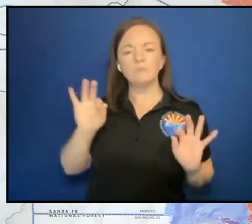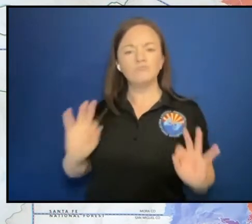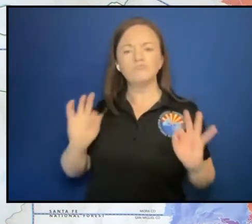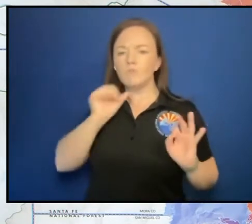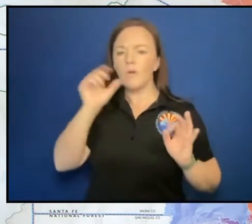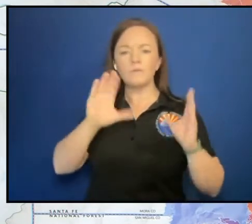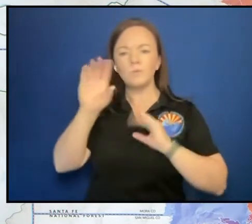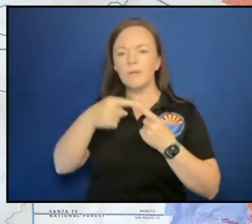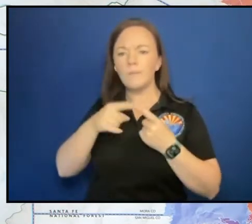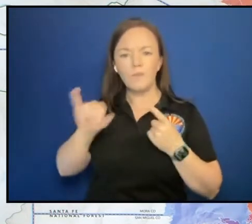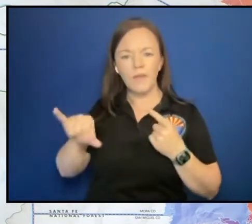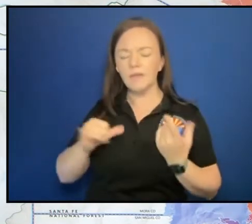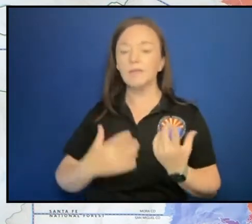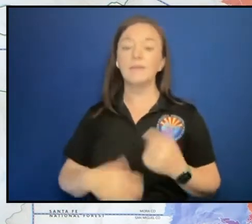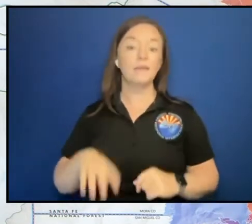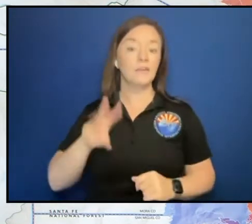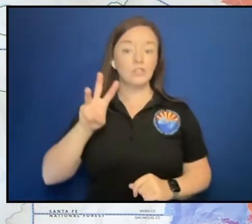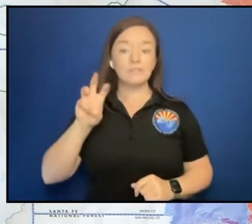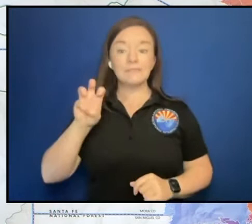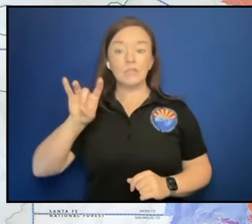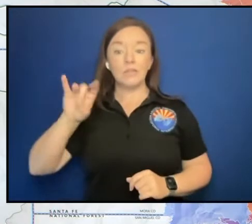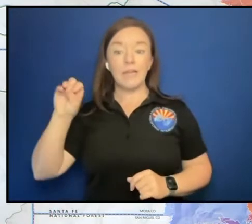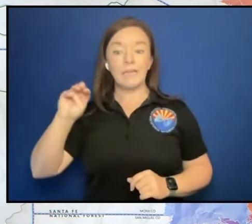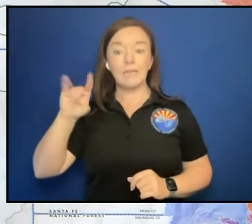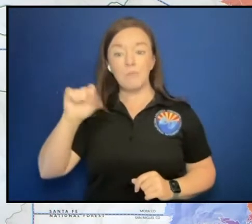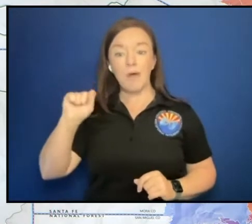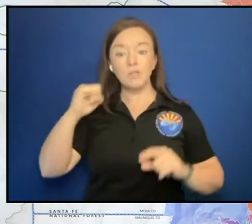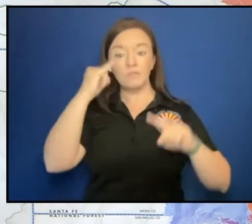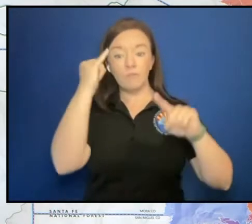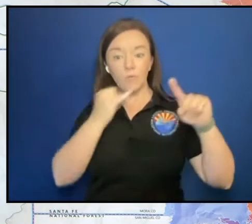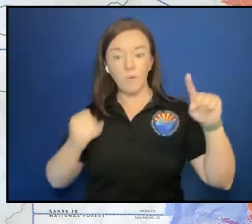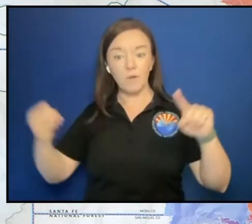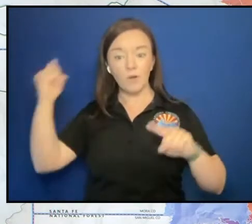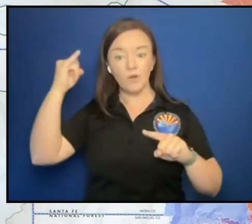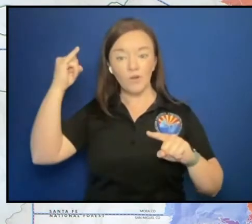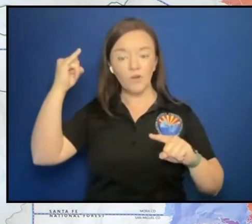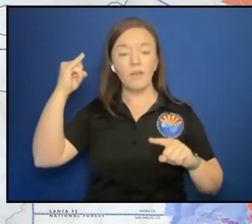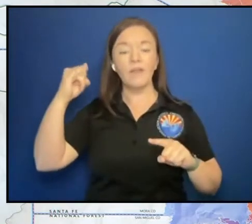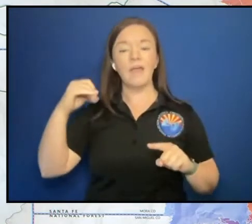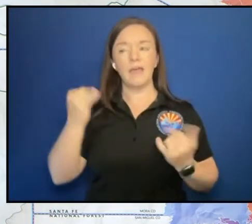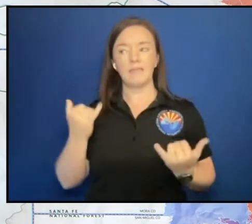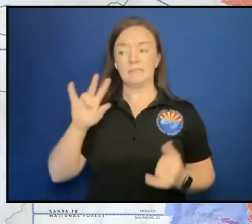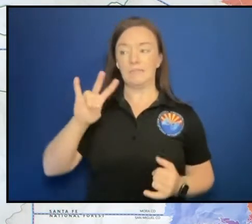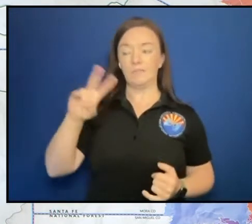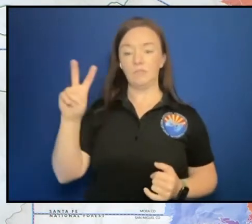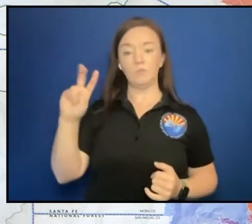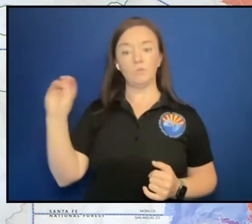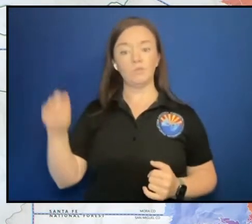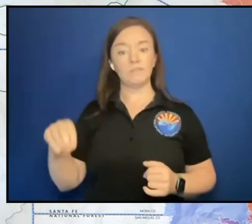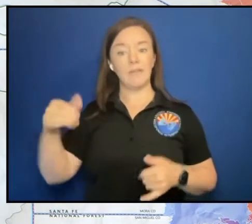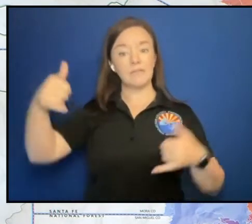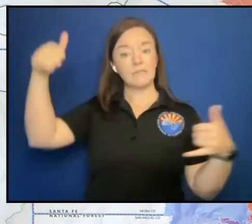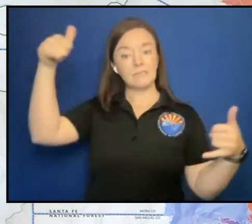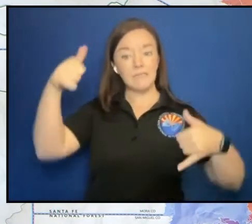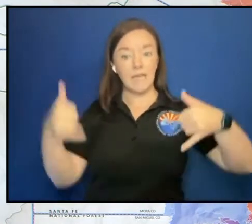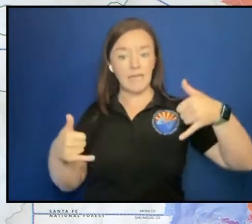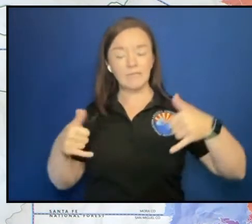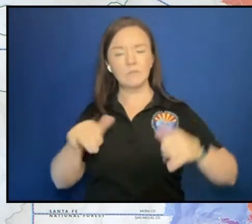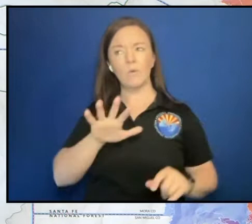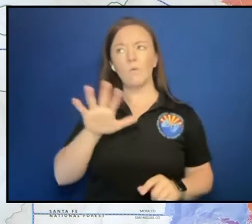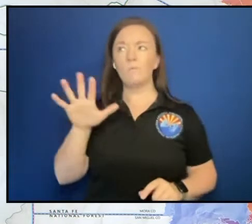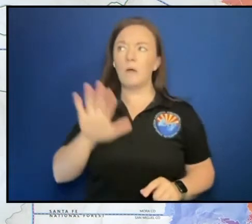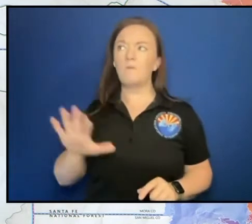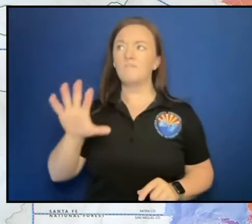680 miles of perimeter, and we're about 72% contained, so 560 miles-ish is